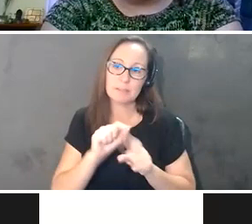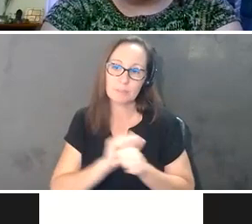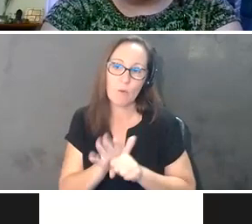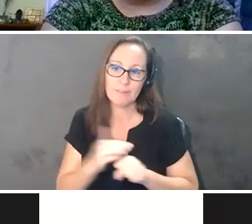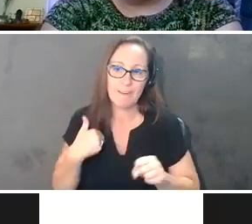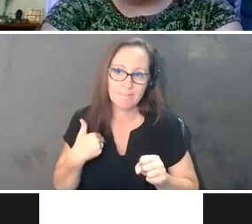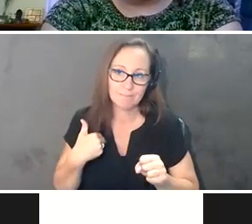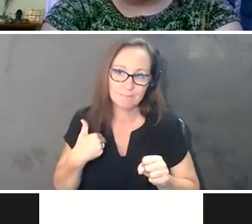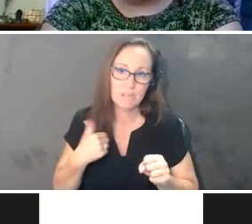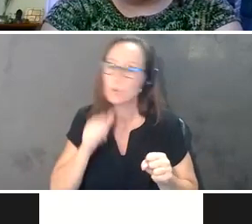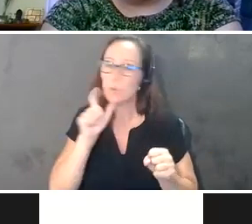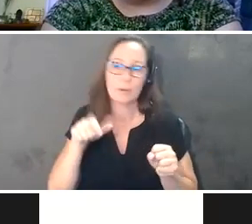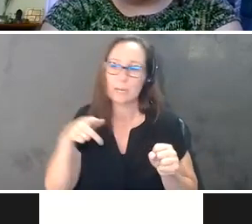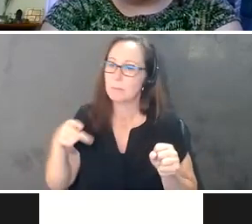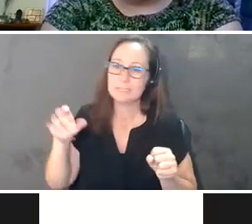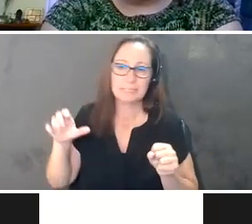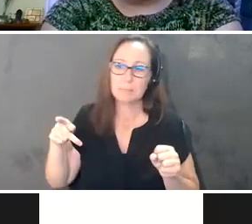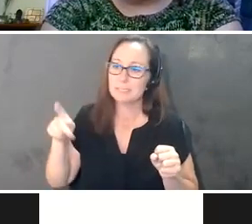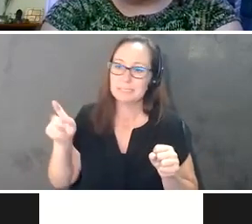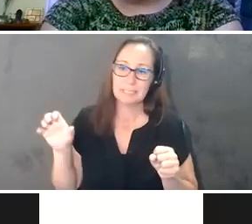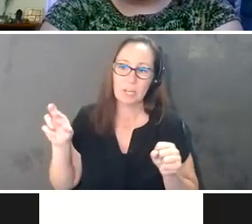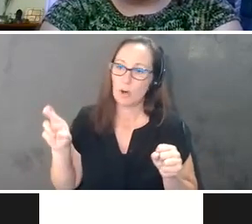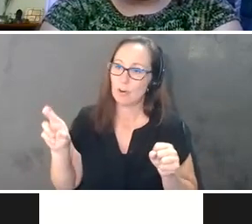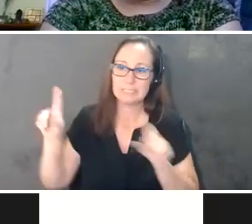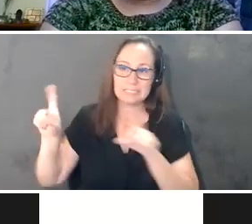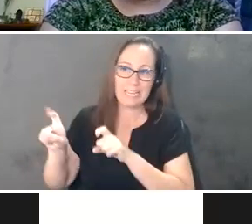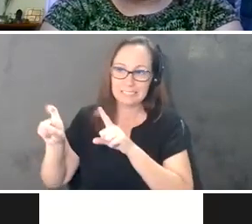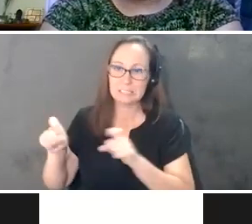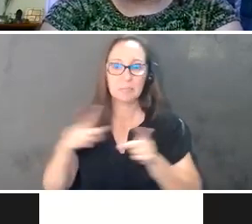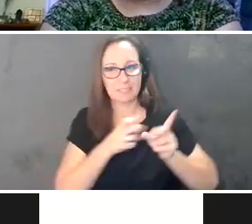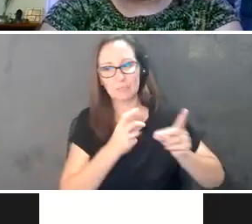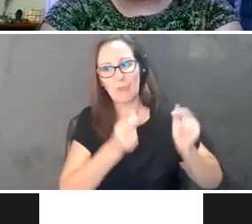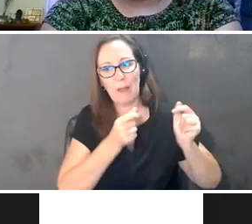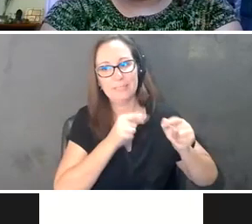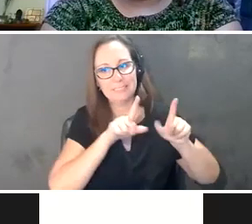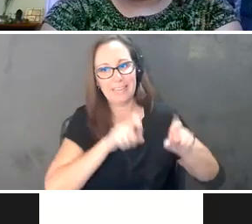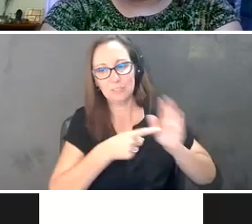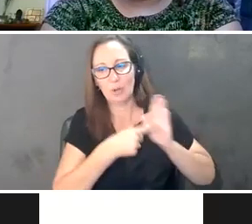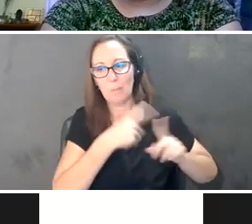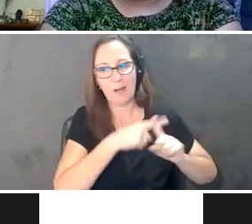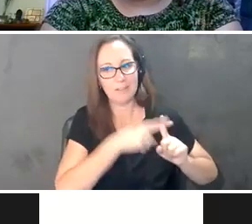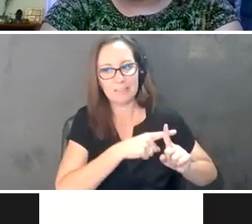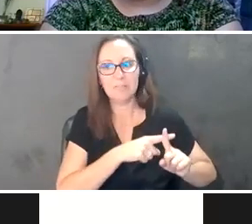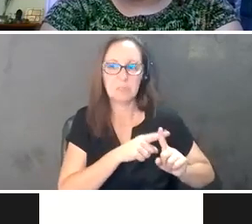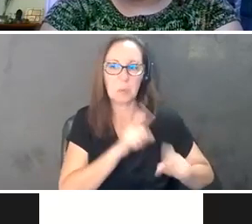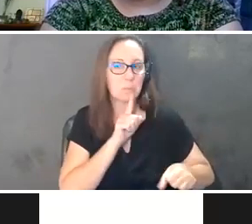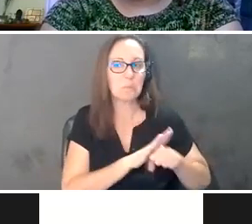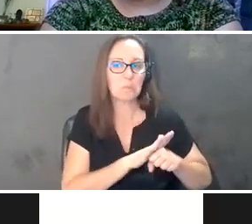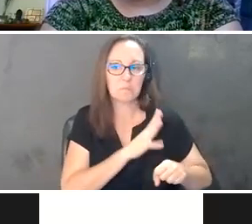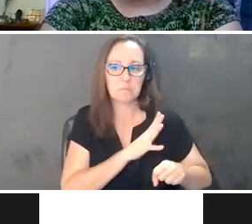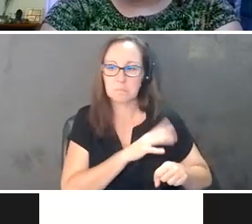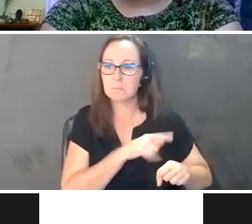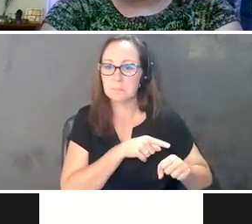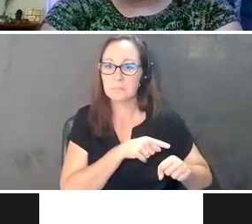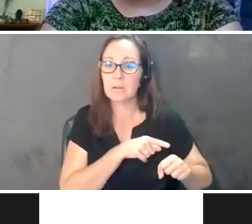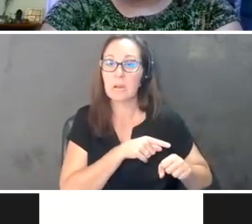have to go get the PCR test. I have symptoms, I've got this rapid test, it's positive. the rapid test is can